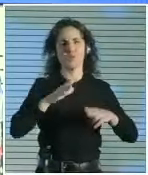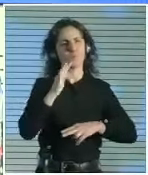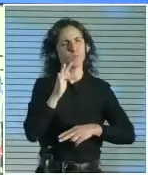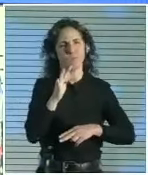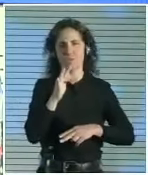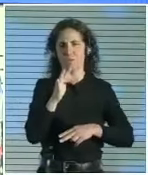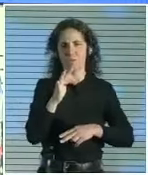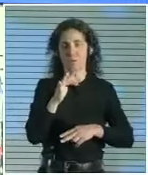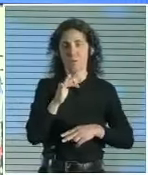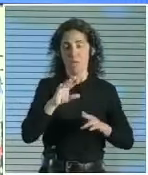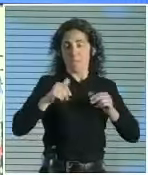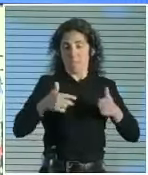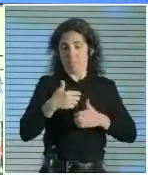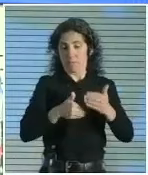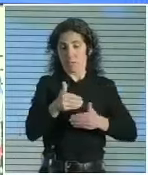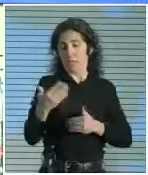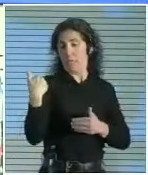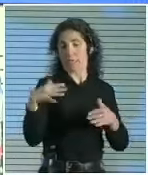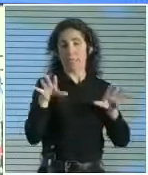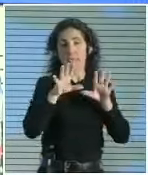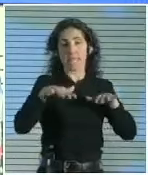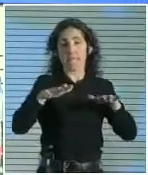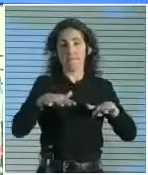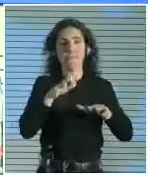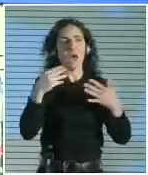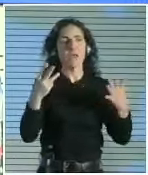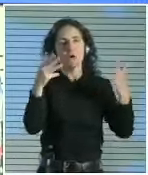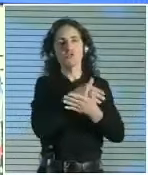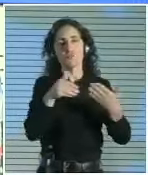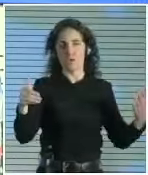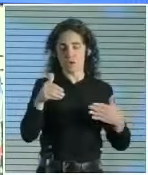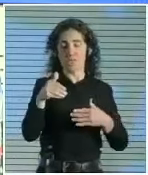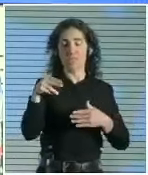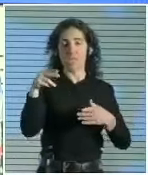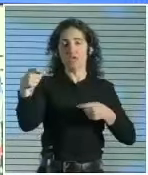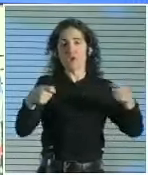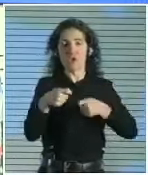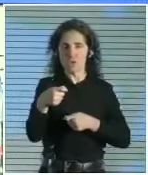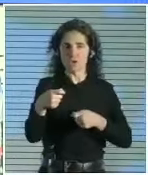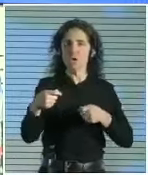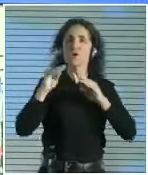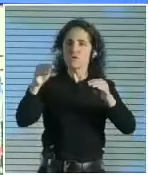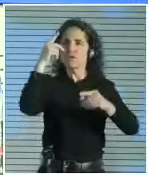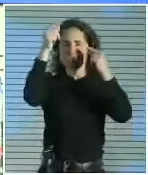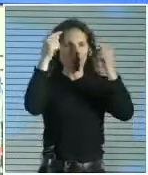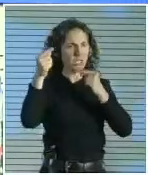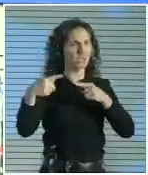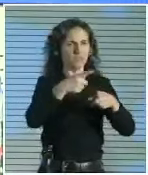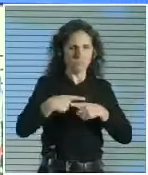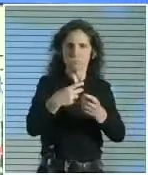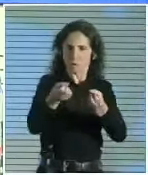million partners sharing data with us, which means they filled out 1 or more questions. Out of this 1.3